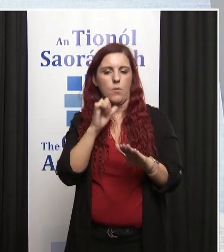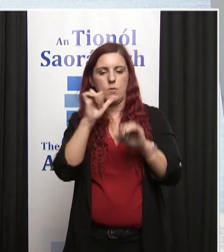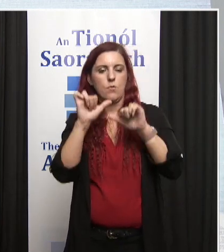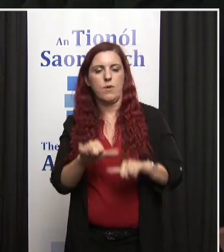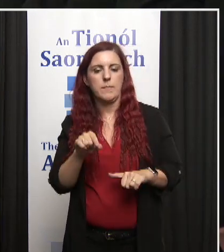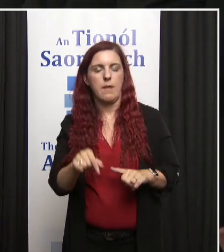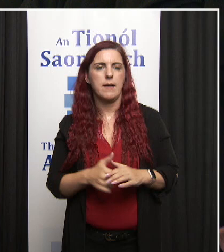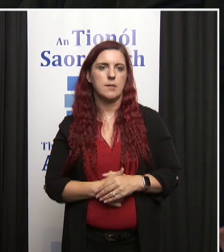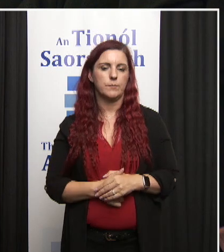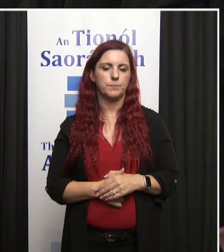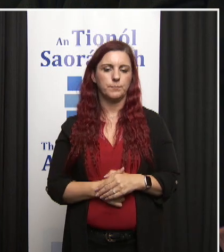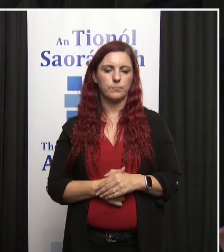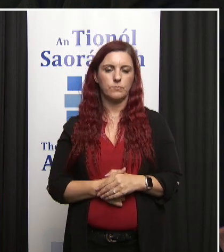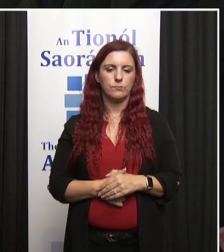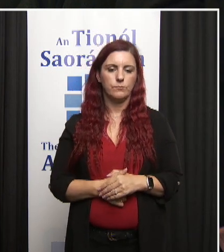on it.